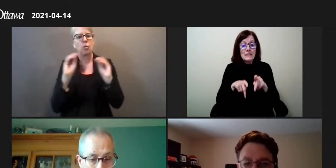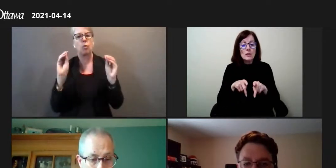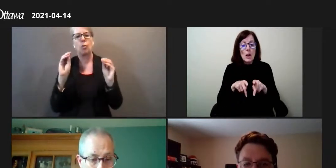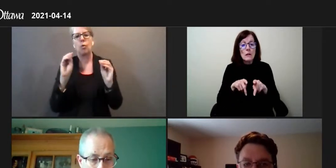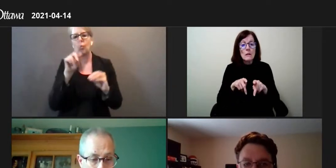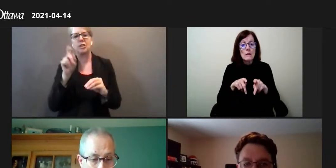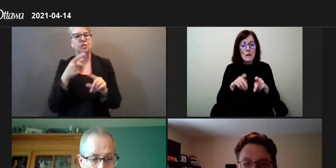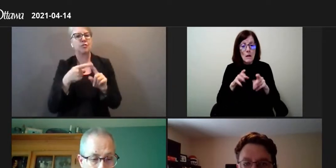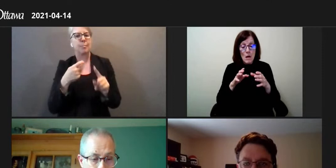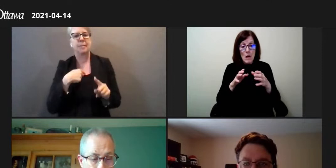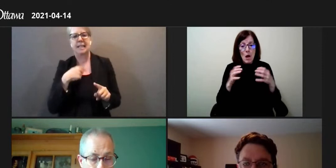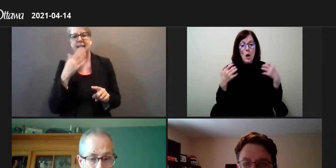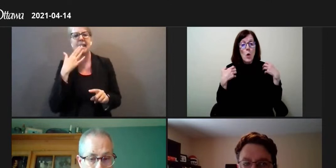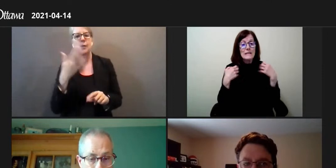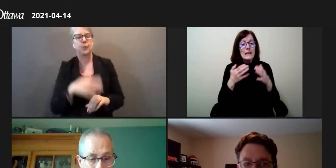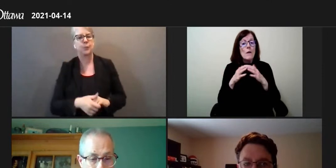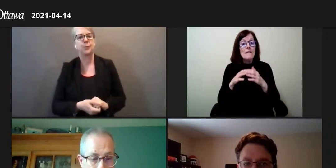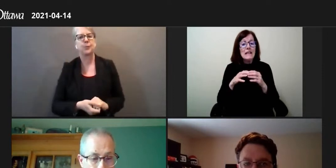you very much.